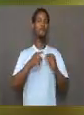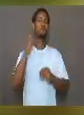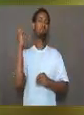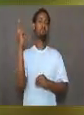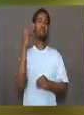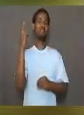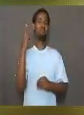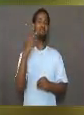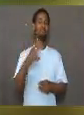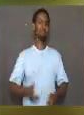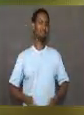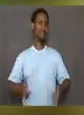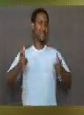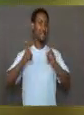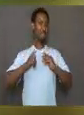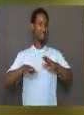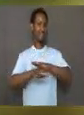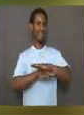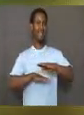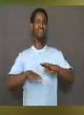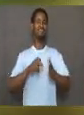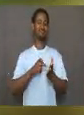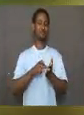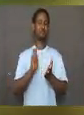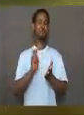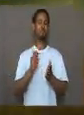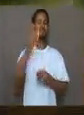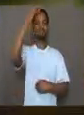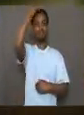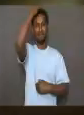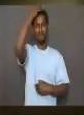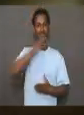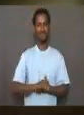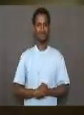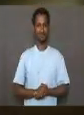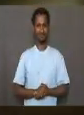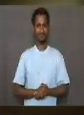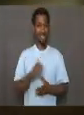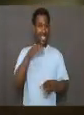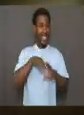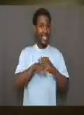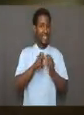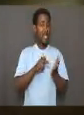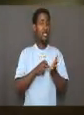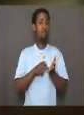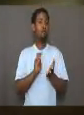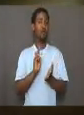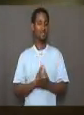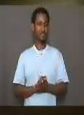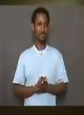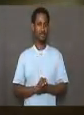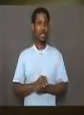benefits of living under a democratic government. In a democracy,